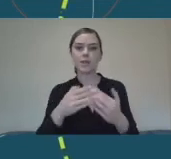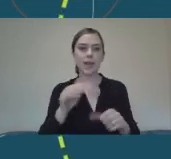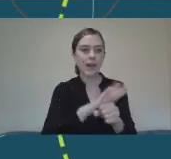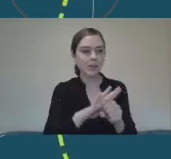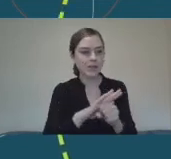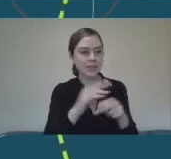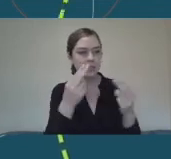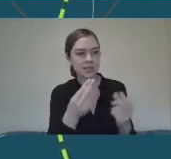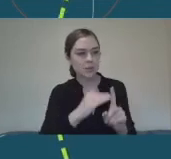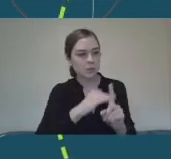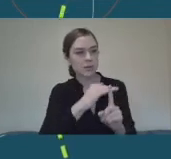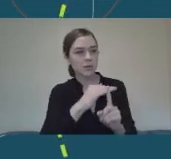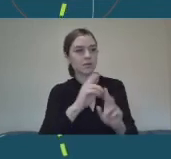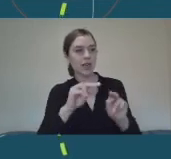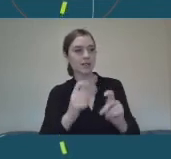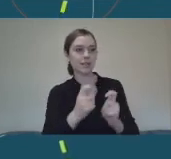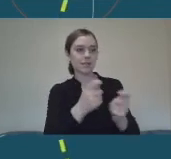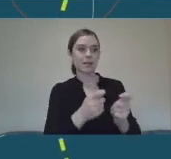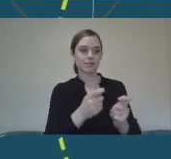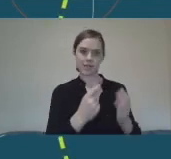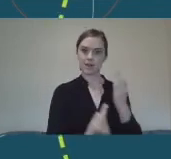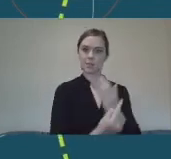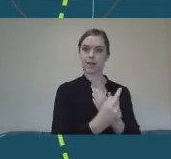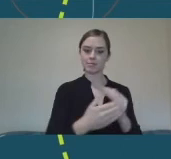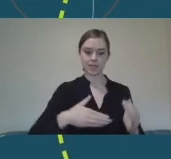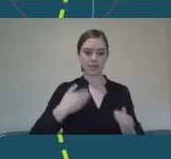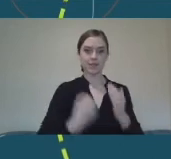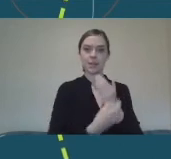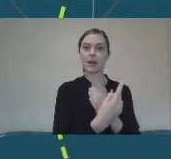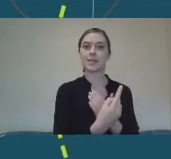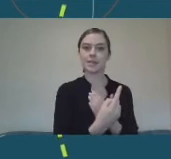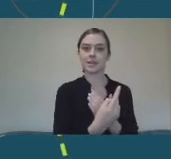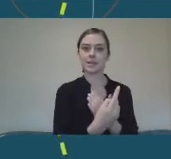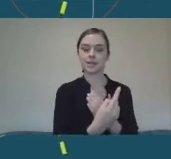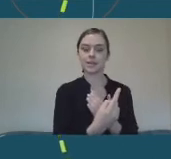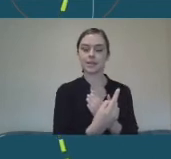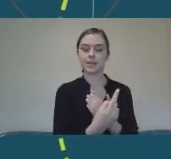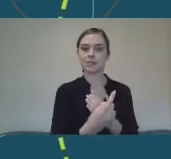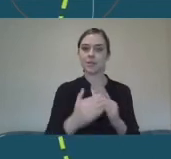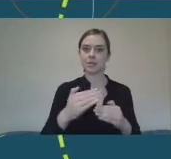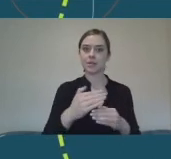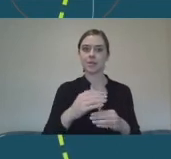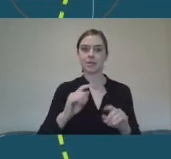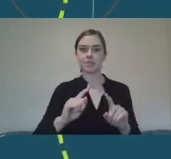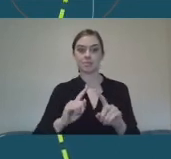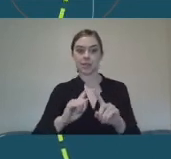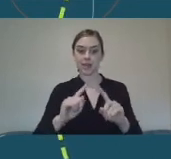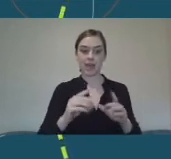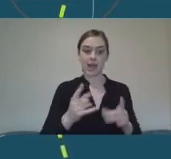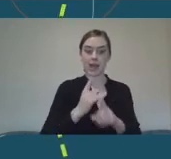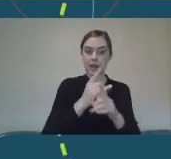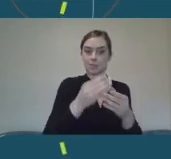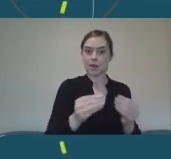live independently and hopefully reduce their risk of, you know, various types of chronic diseases such